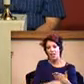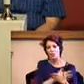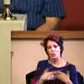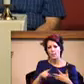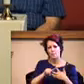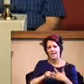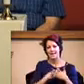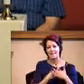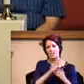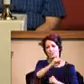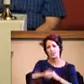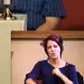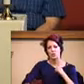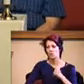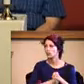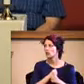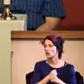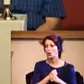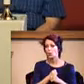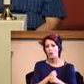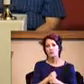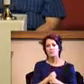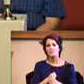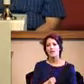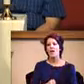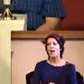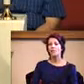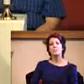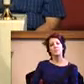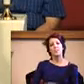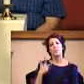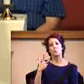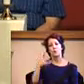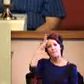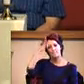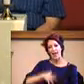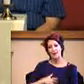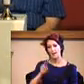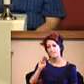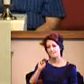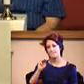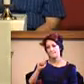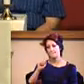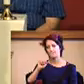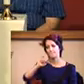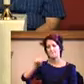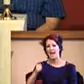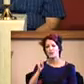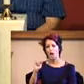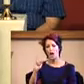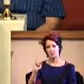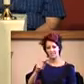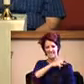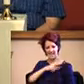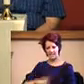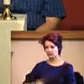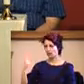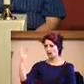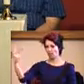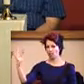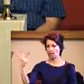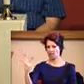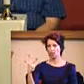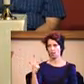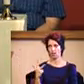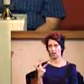acknowledge the arrival of the Magi into the Christmas scene it's also the time when we remember Jesus's baptism um it was that